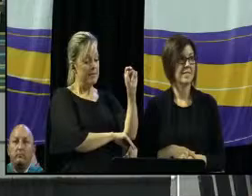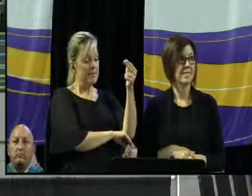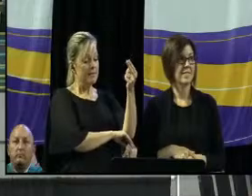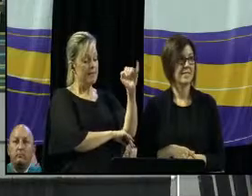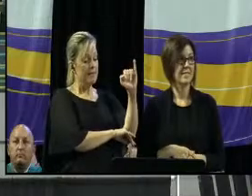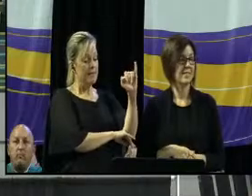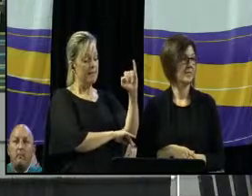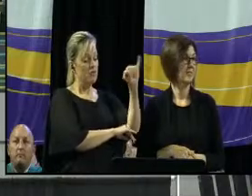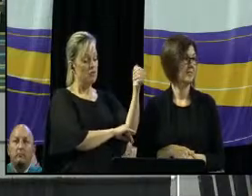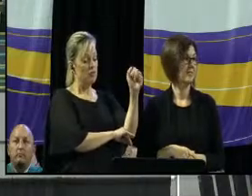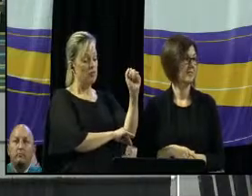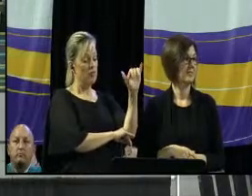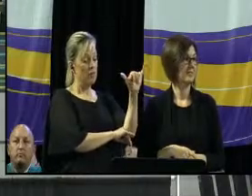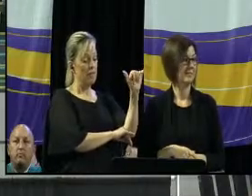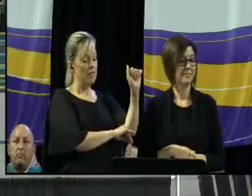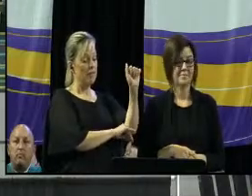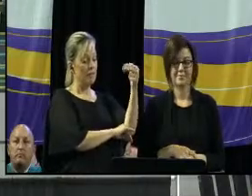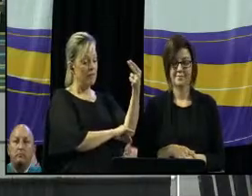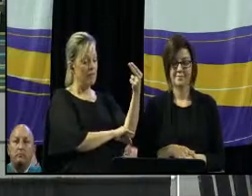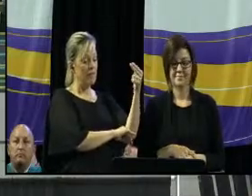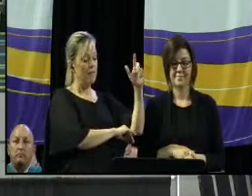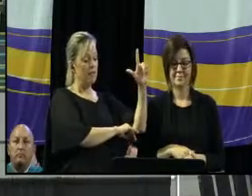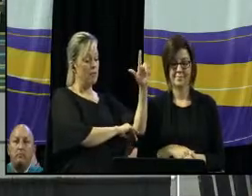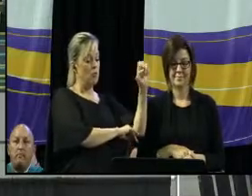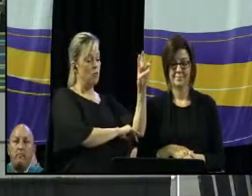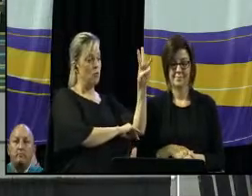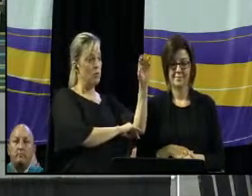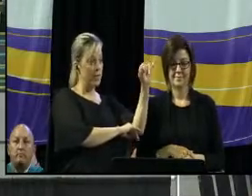Nigeria Iasis Lewis.